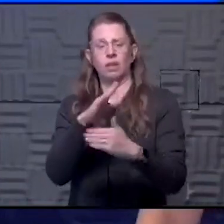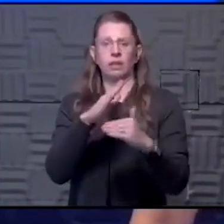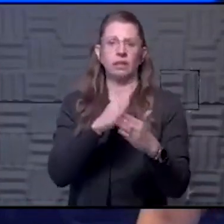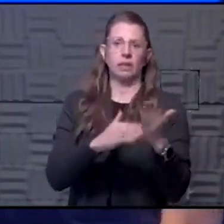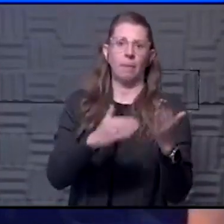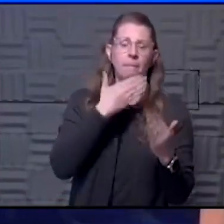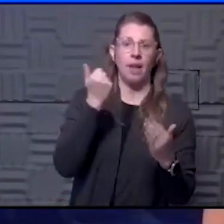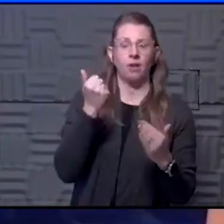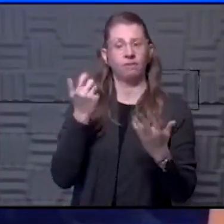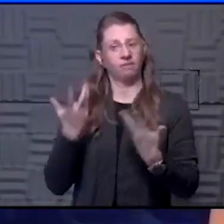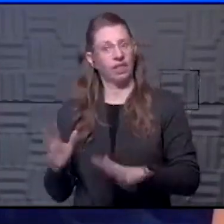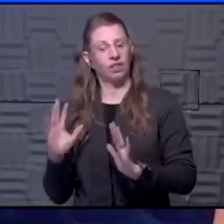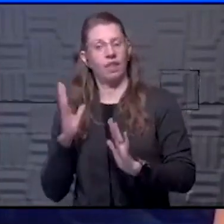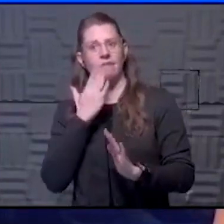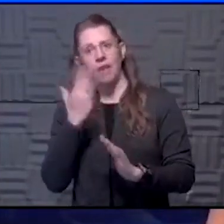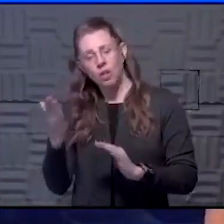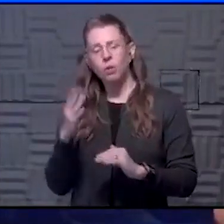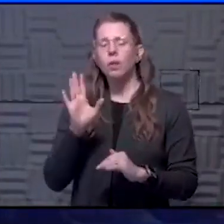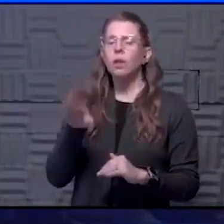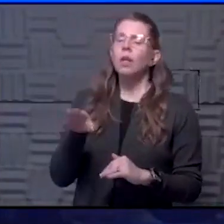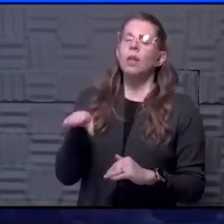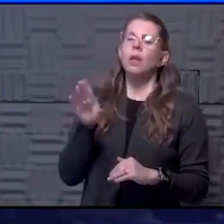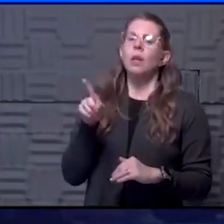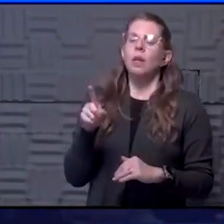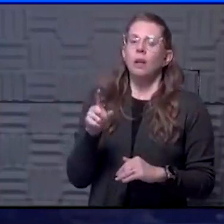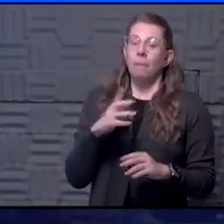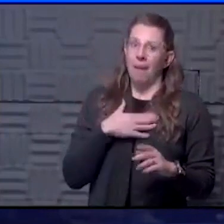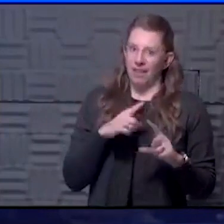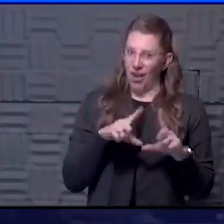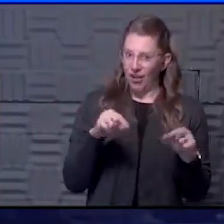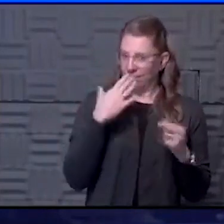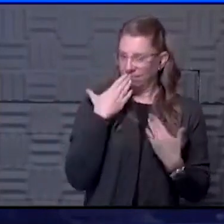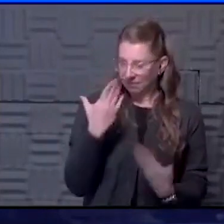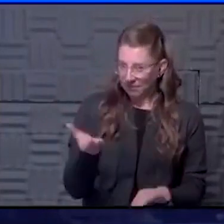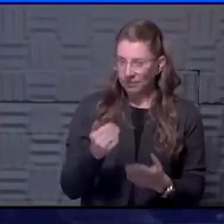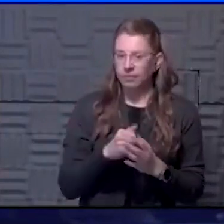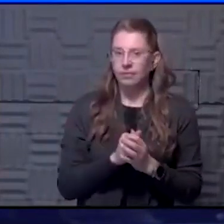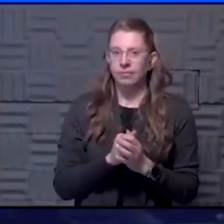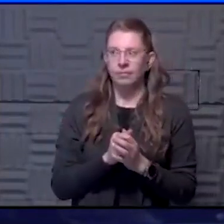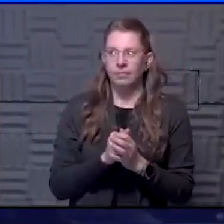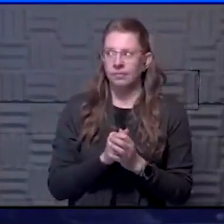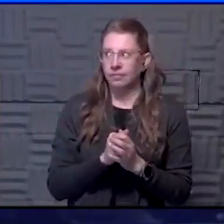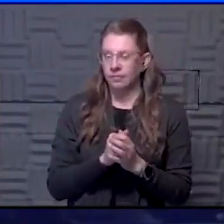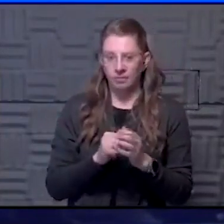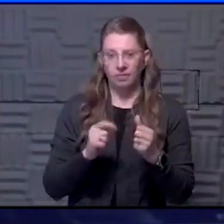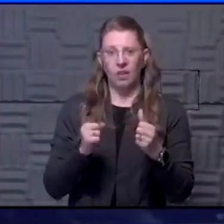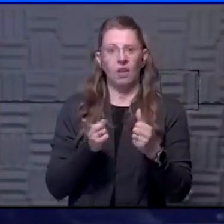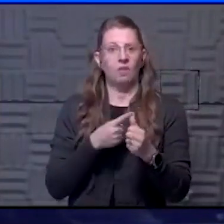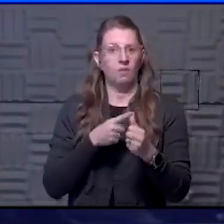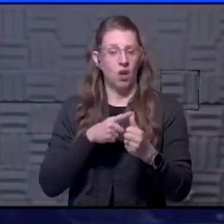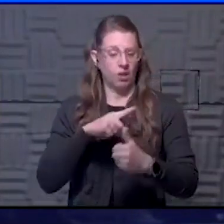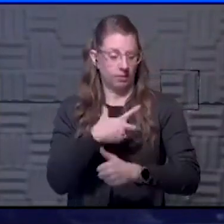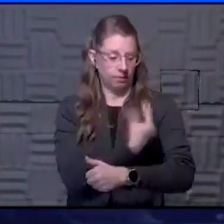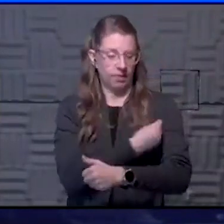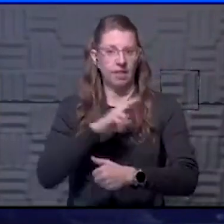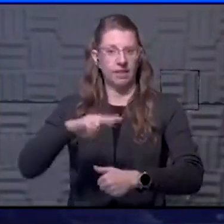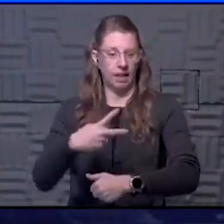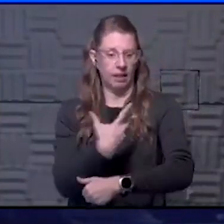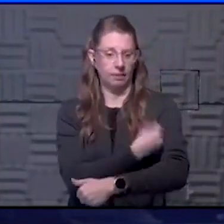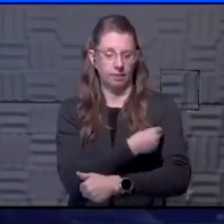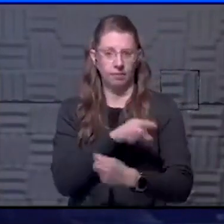ma'am. You're welcome. So, too, now you and I. Your card. This is my card. Thank you. You have your first dose lot number and your second dose. And this will